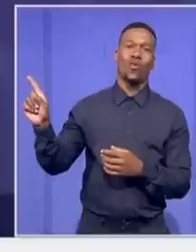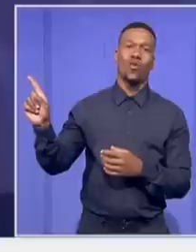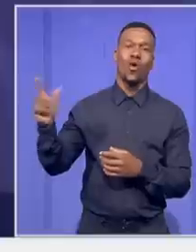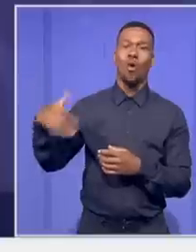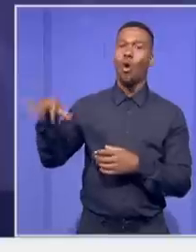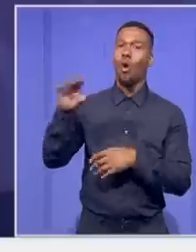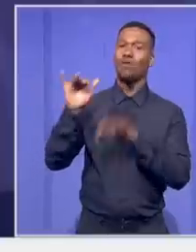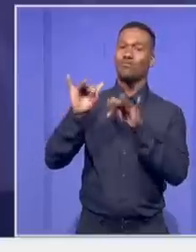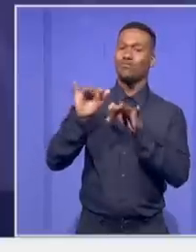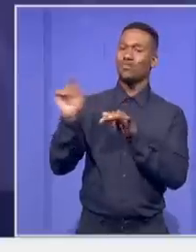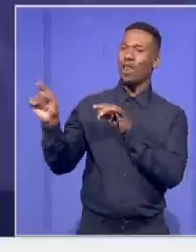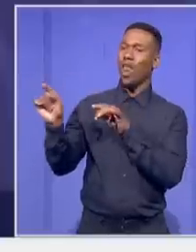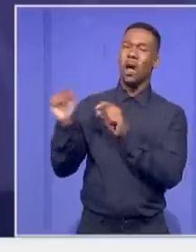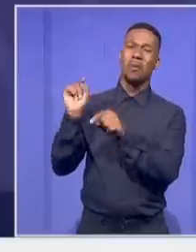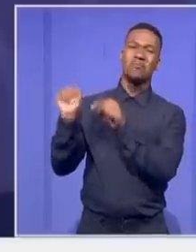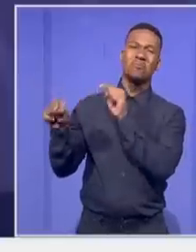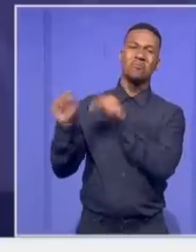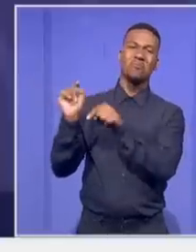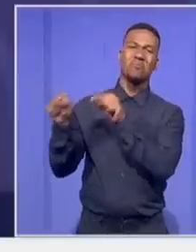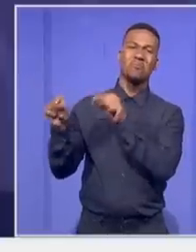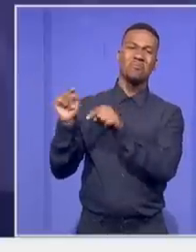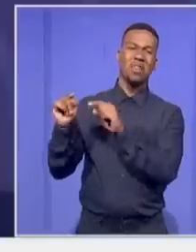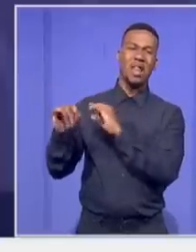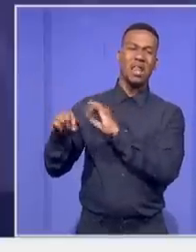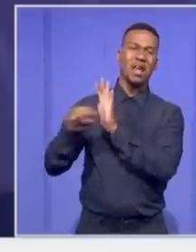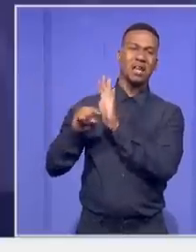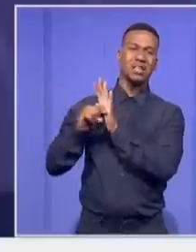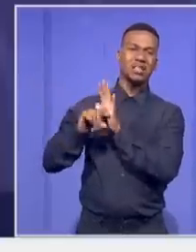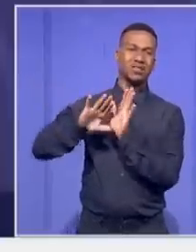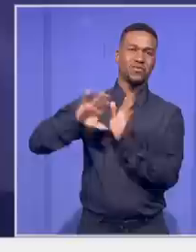and seeking out our values.